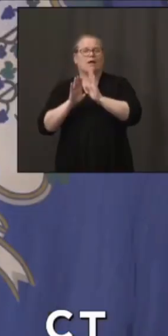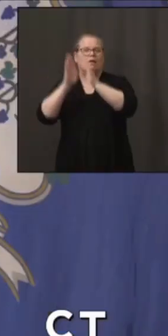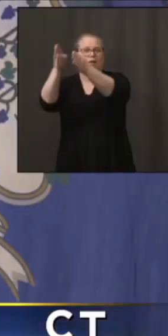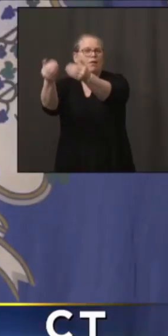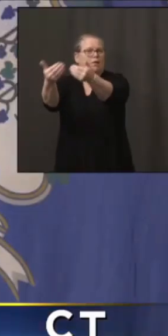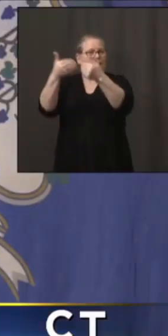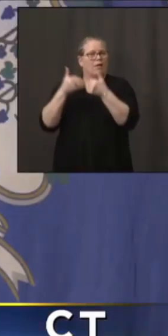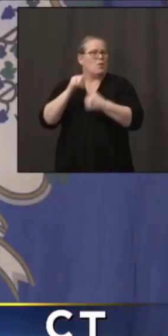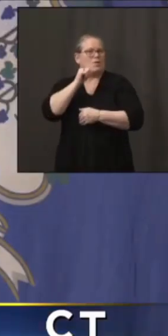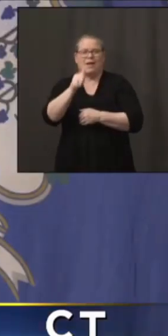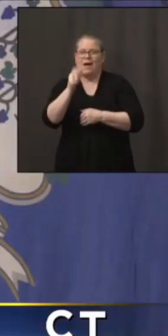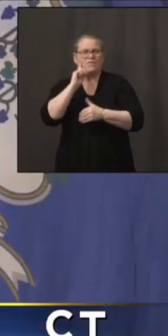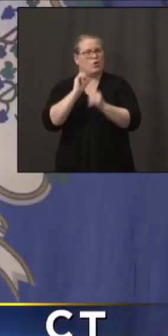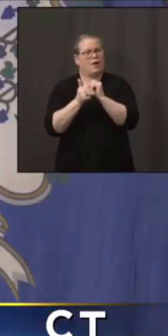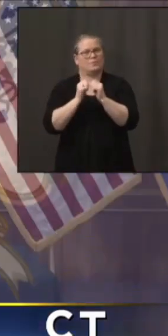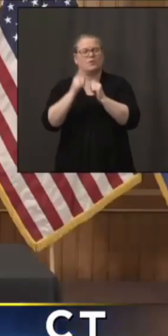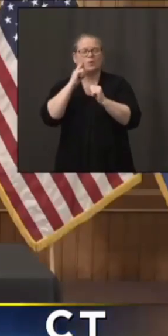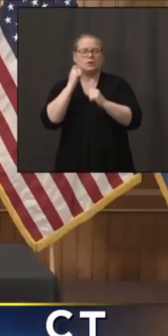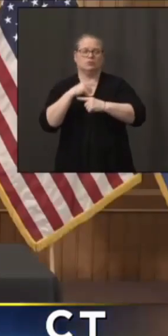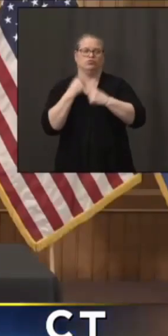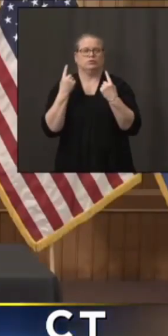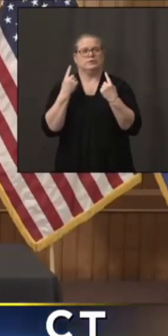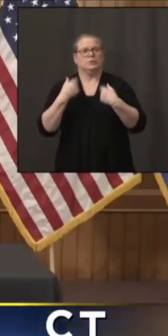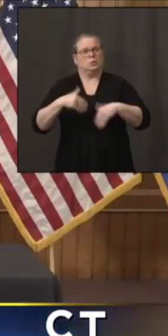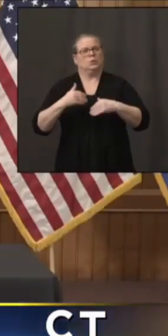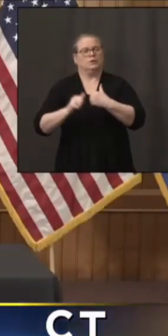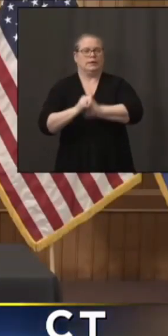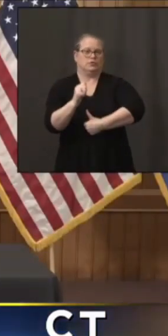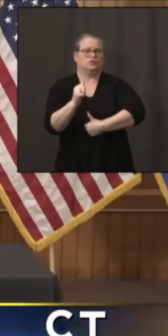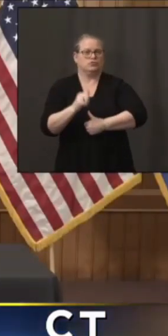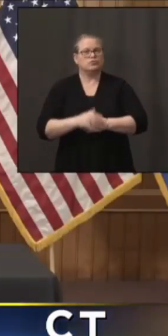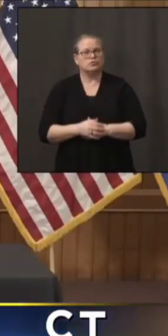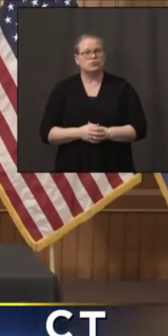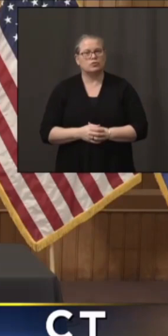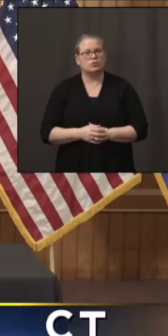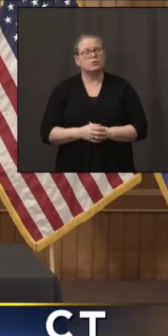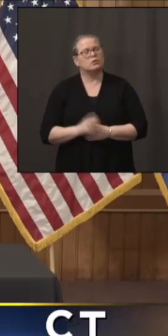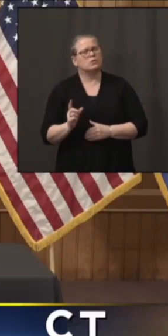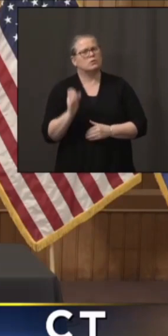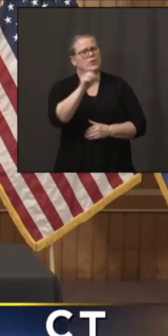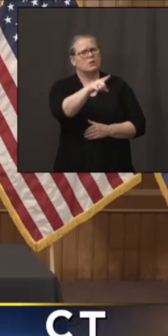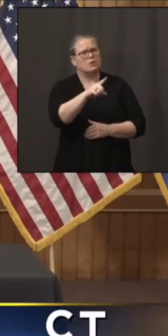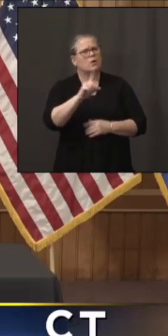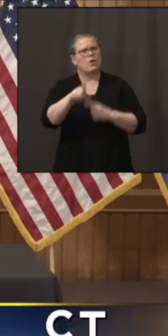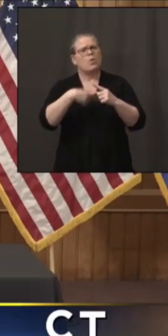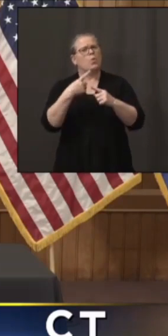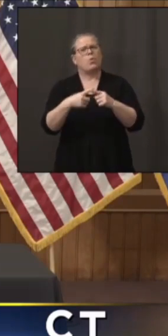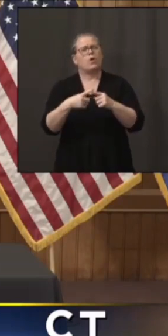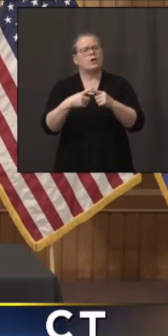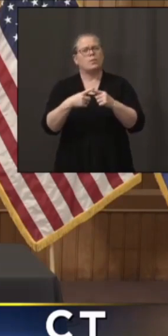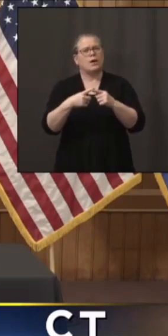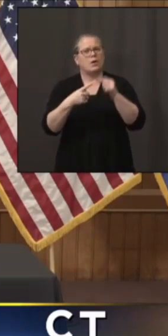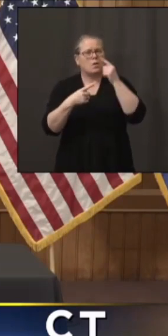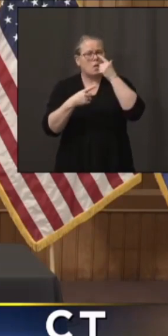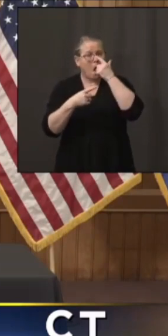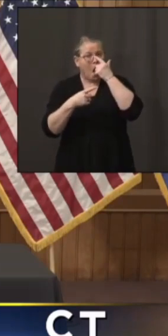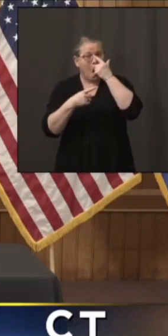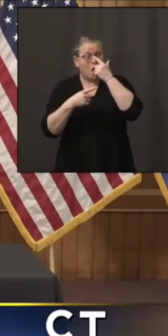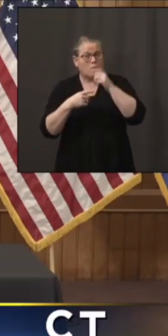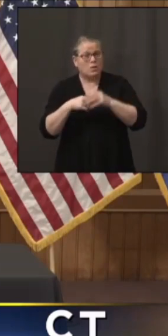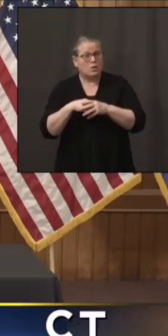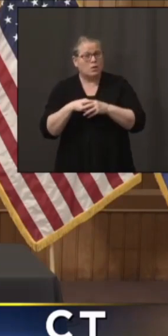If I may, briefly on security, the FBI put out an alert about the potential of armed rallies,